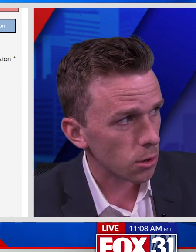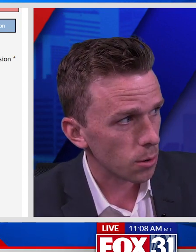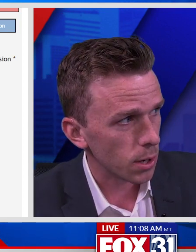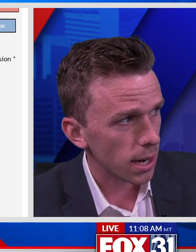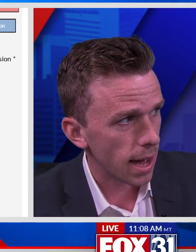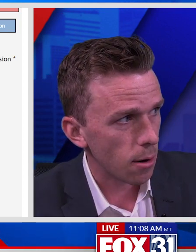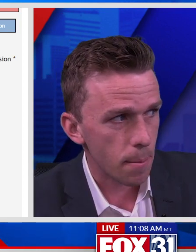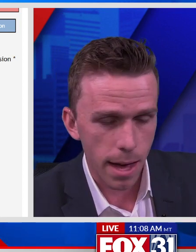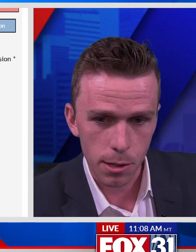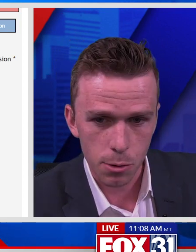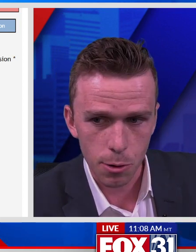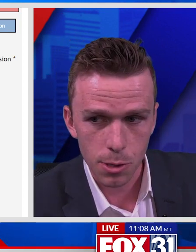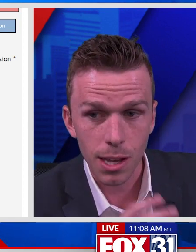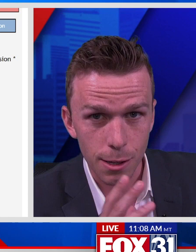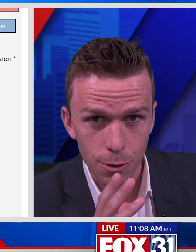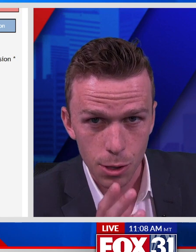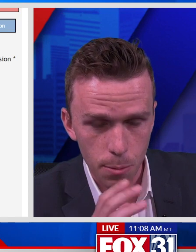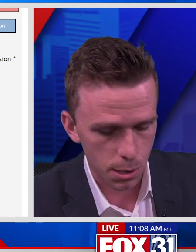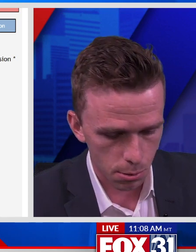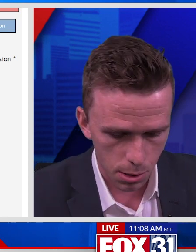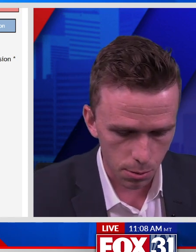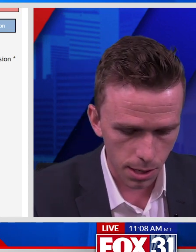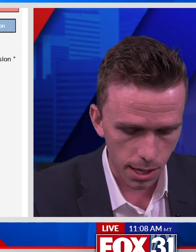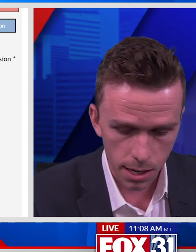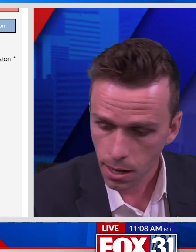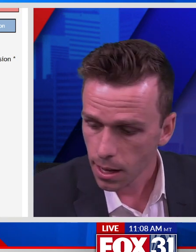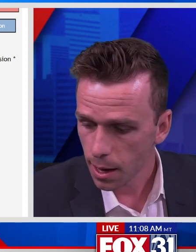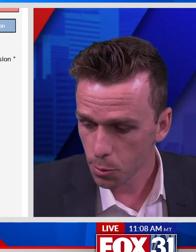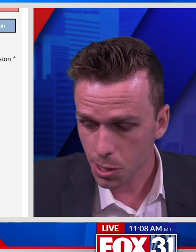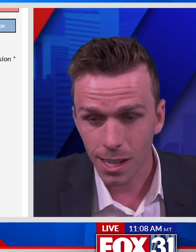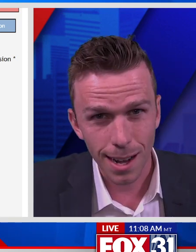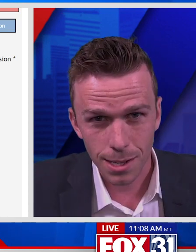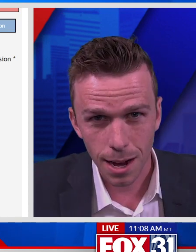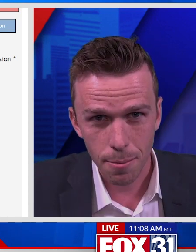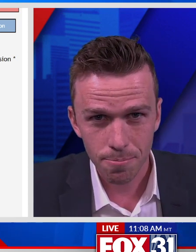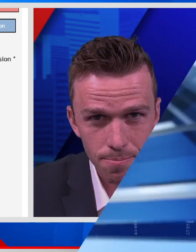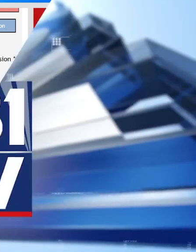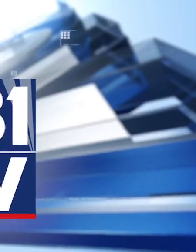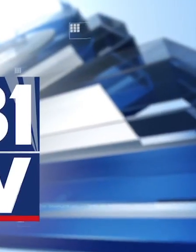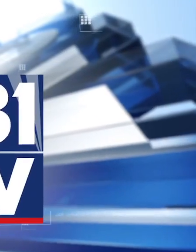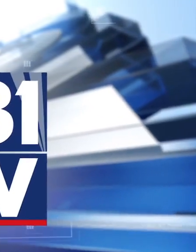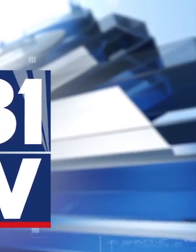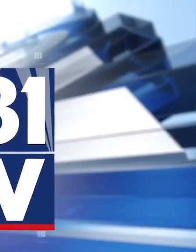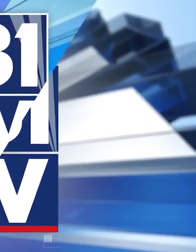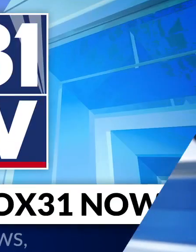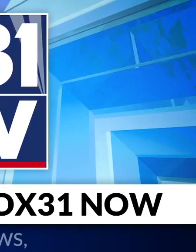on Fox 31 Now. I'm Alex Rose. Thank you so much for tuning in, and we'll see you next time.